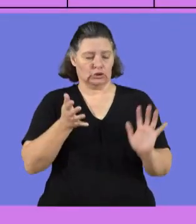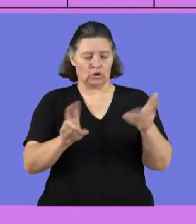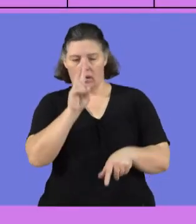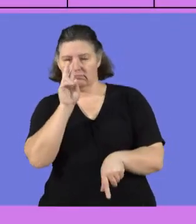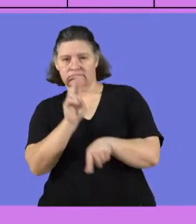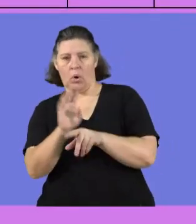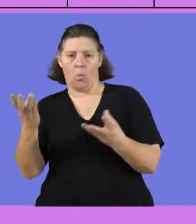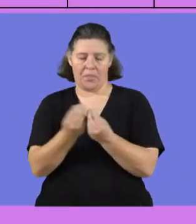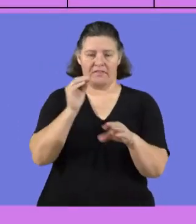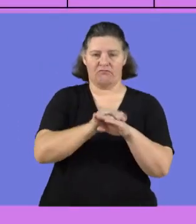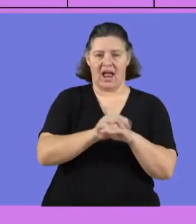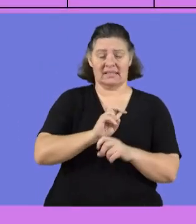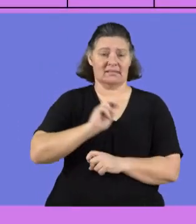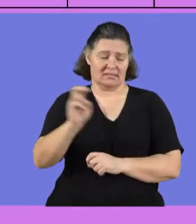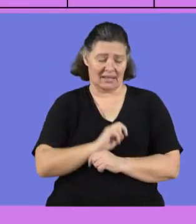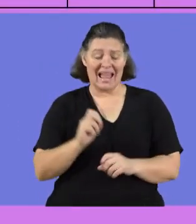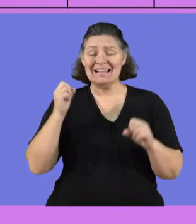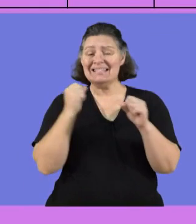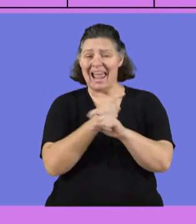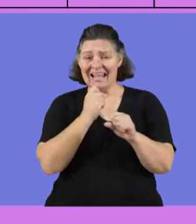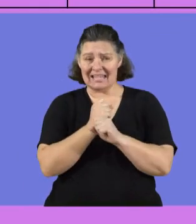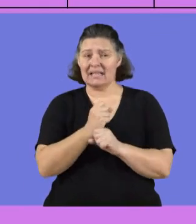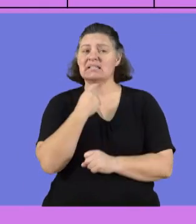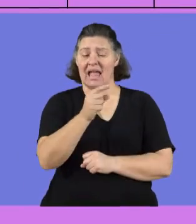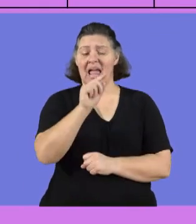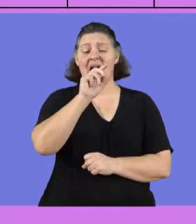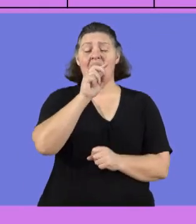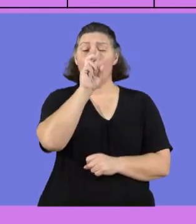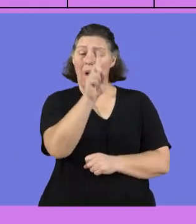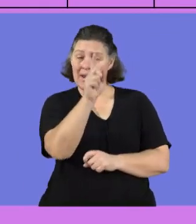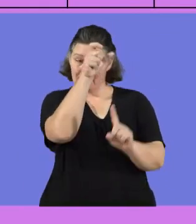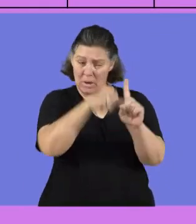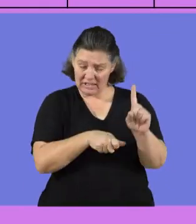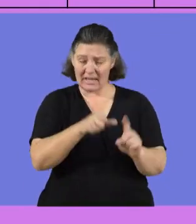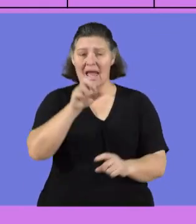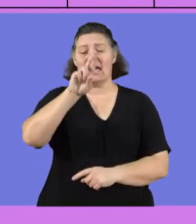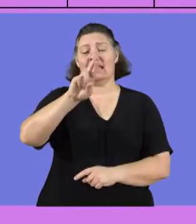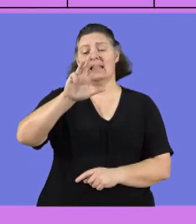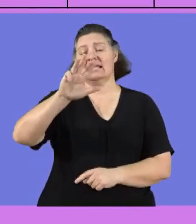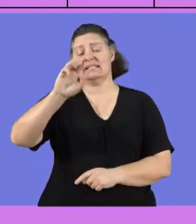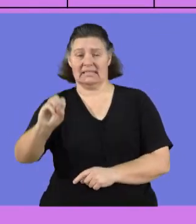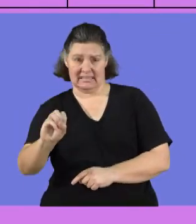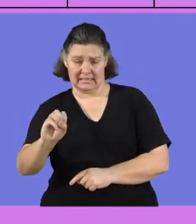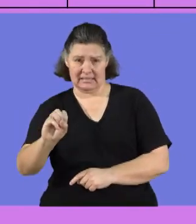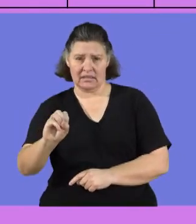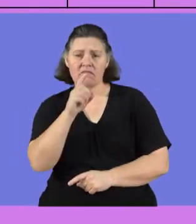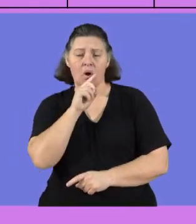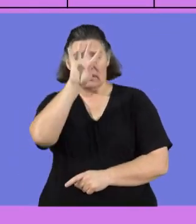a trip to watch a soccer match with his friends. The taxi owner charges them 90 rand per